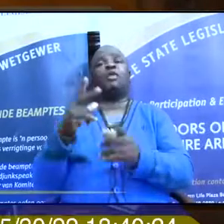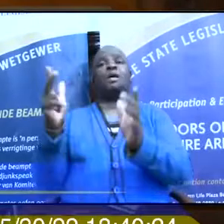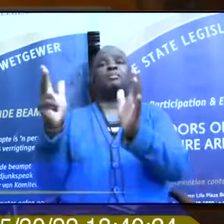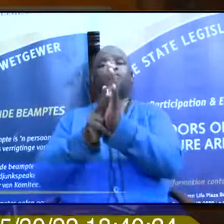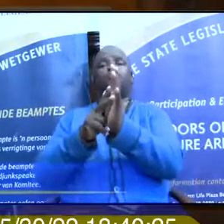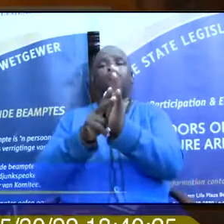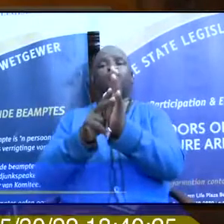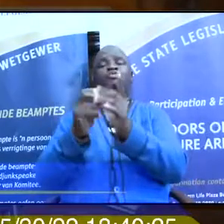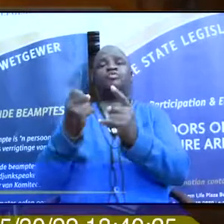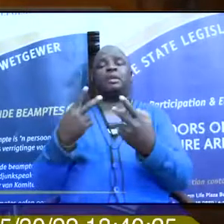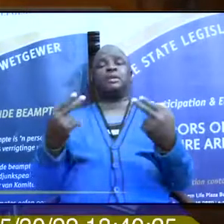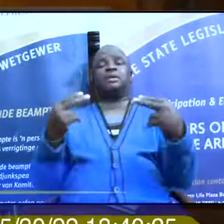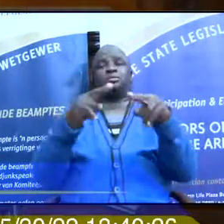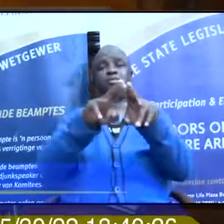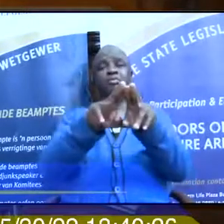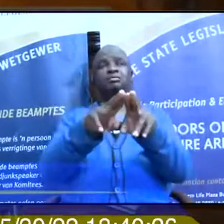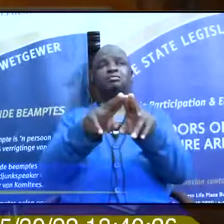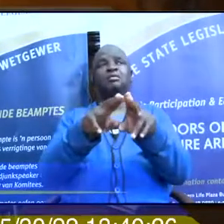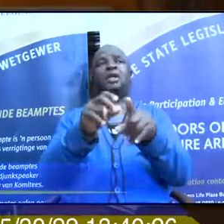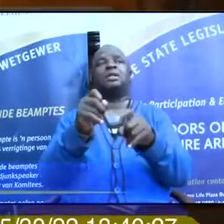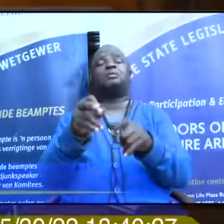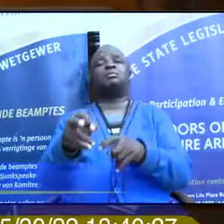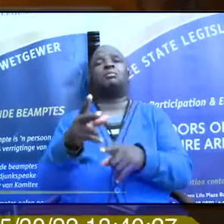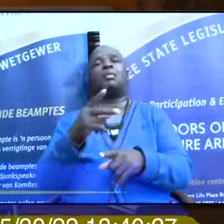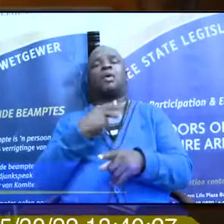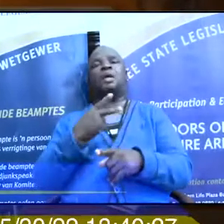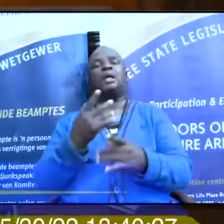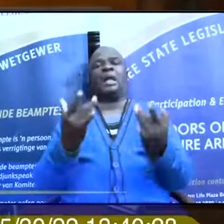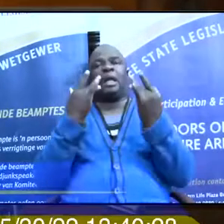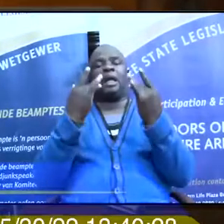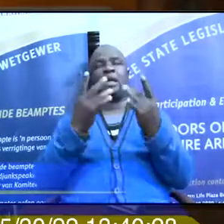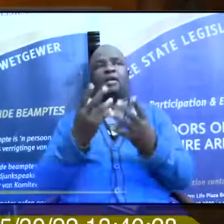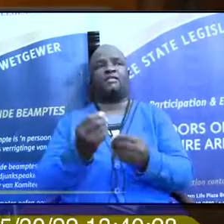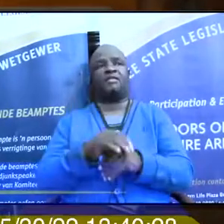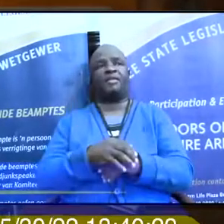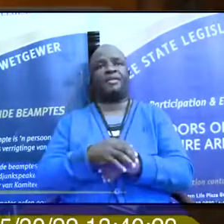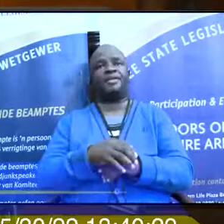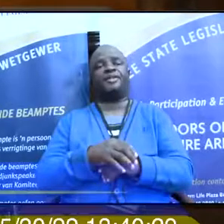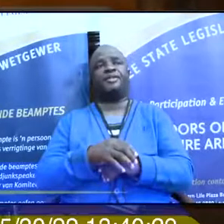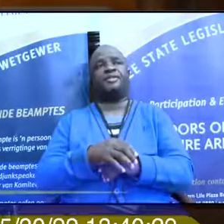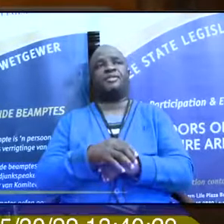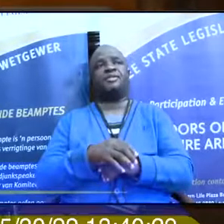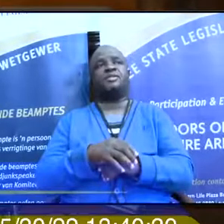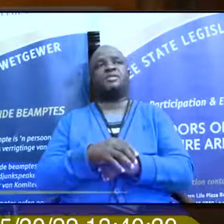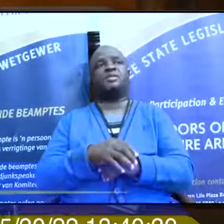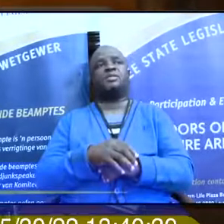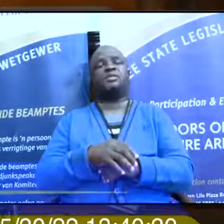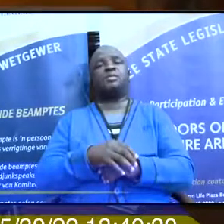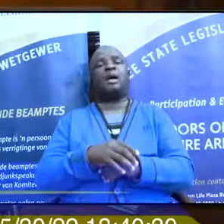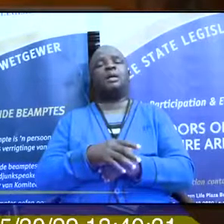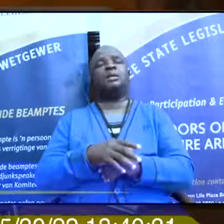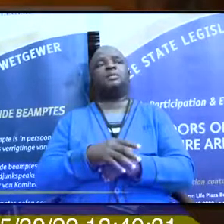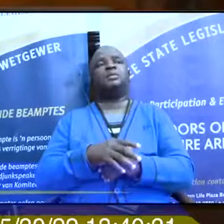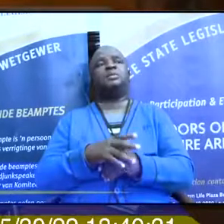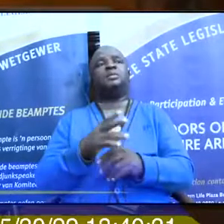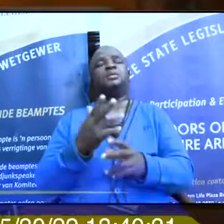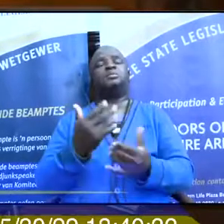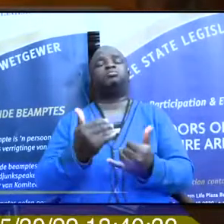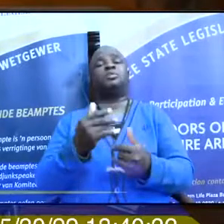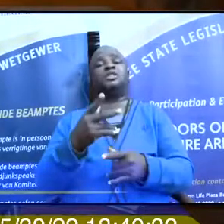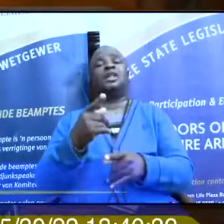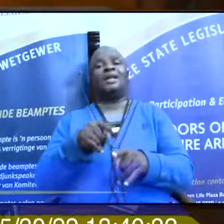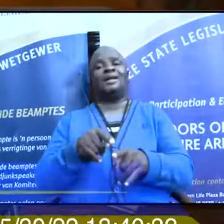mean measures any acquisition they are so reckless in such a way that they don't create